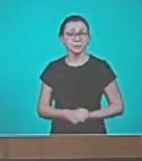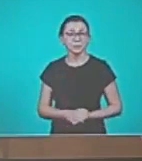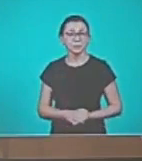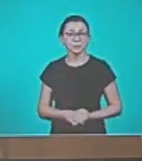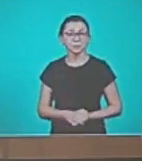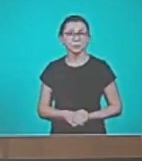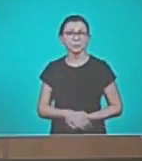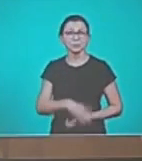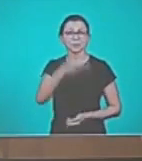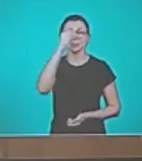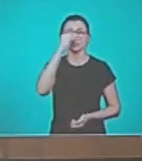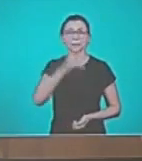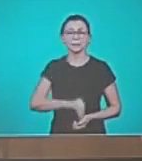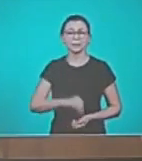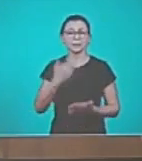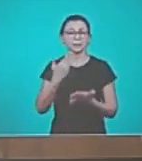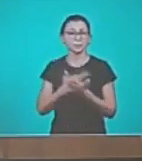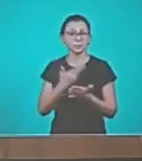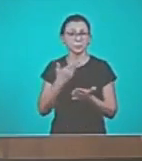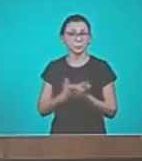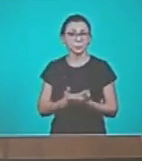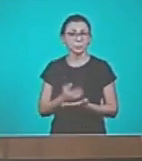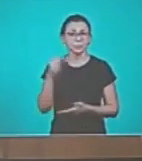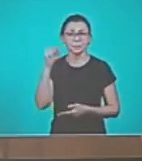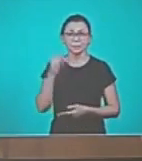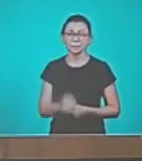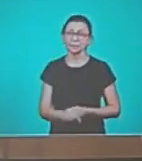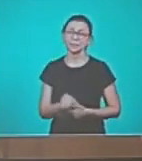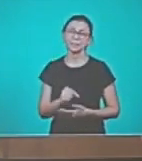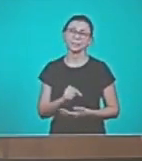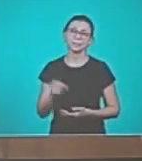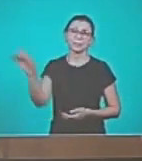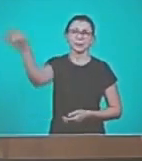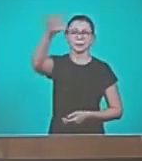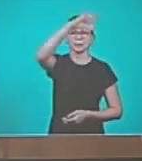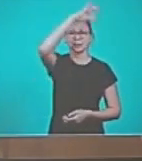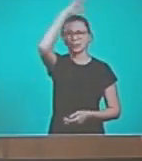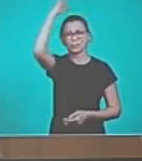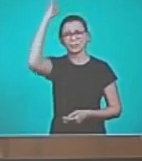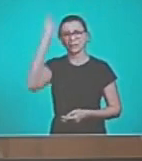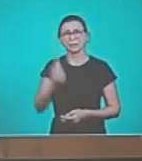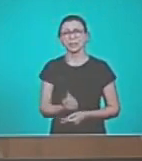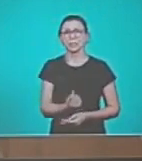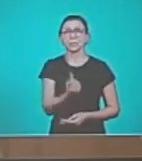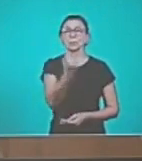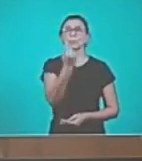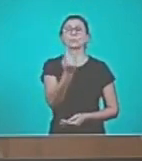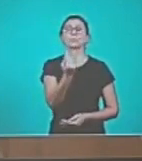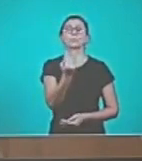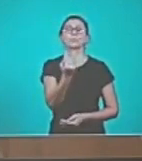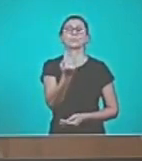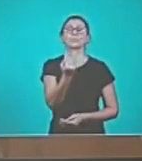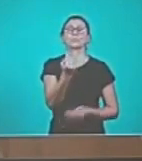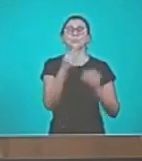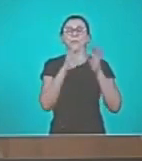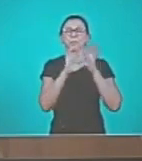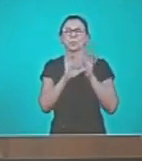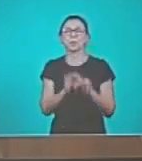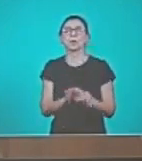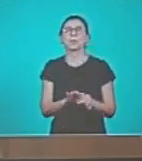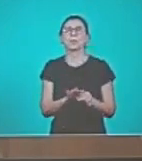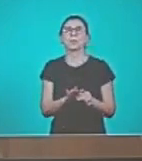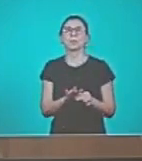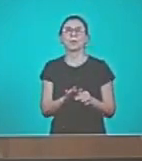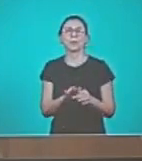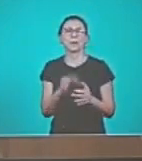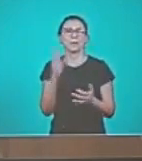Rome? My brethren, this is the same work there in the tombs of Rome, is the